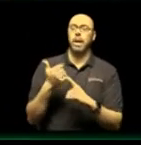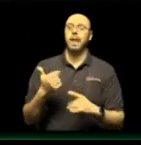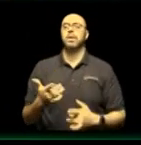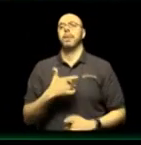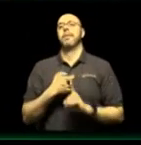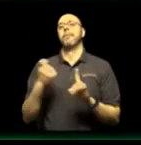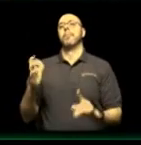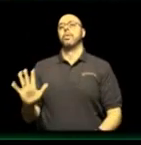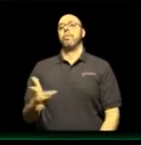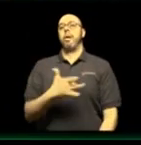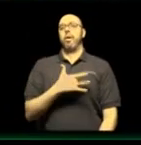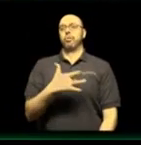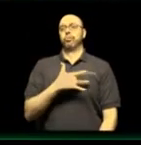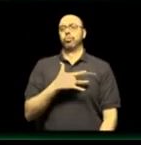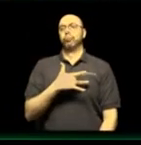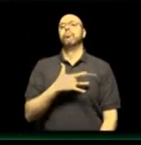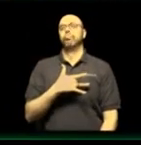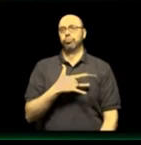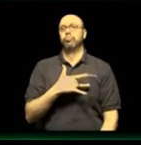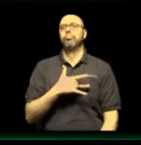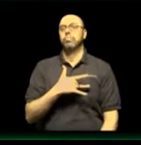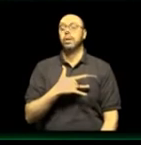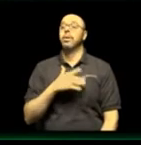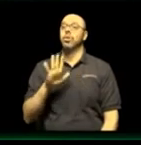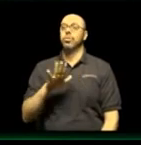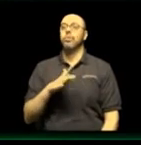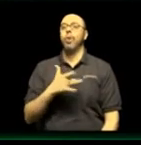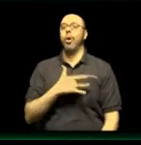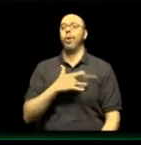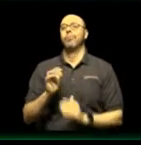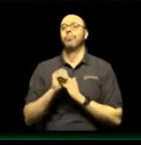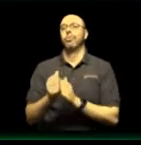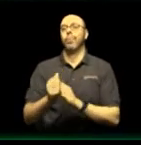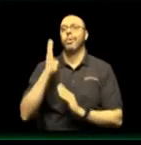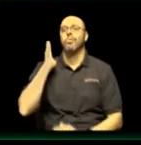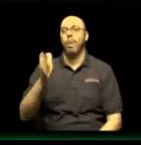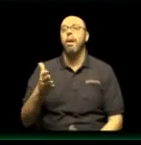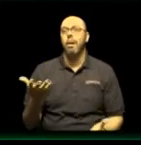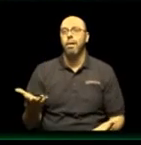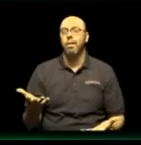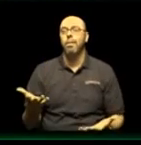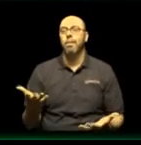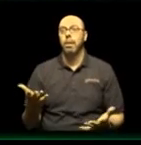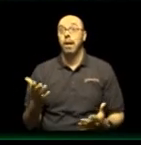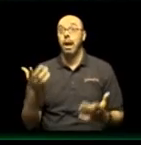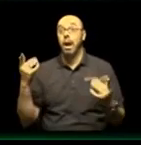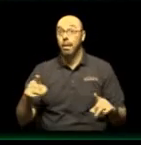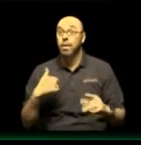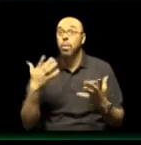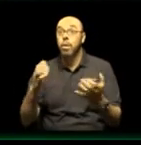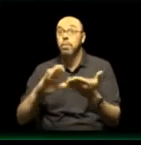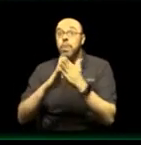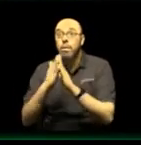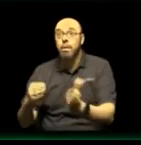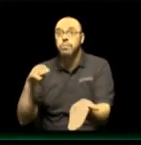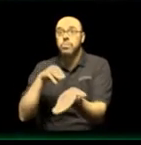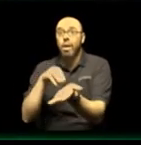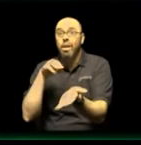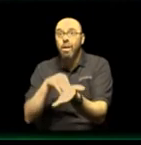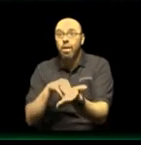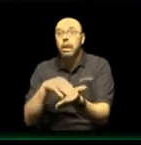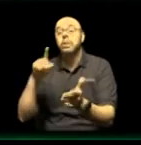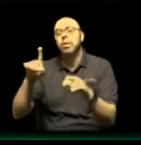heart. Wherever the heart takes you there. And if you want to be a doctor, you have to